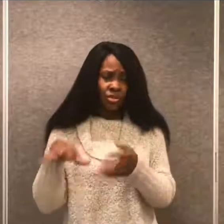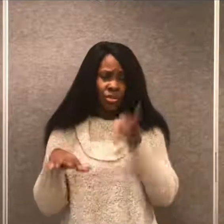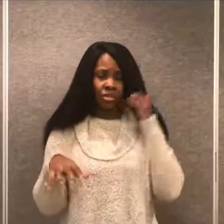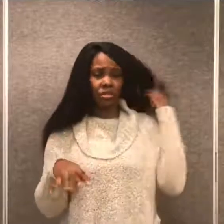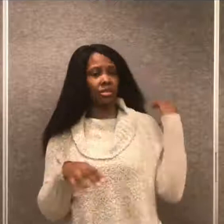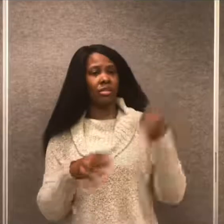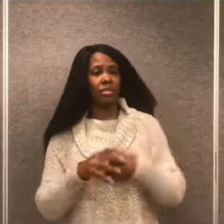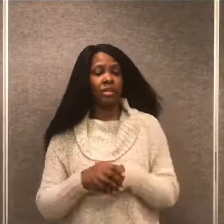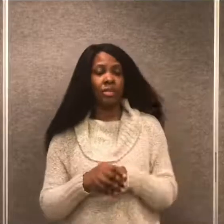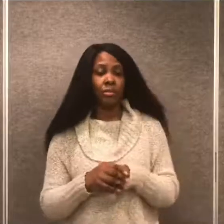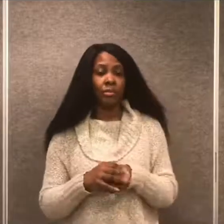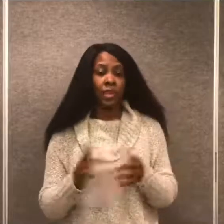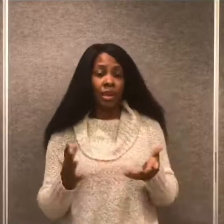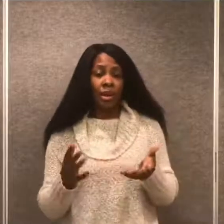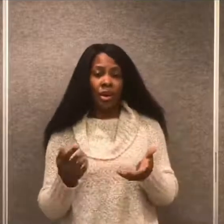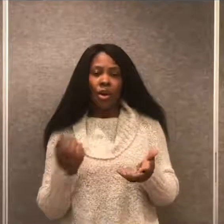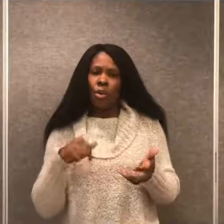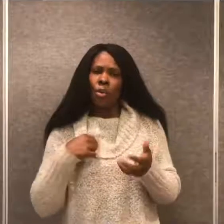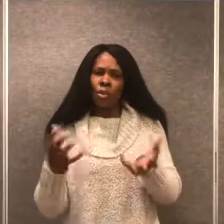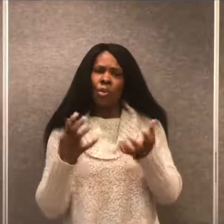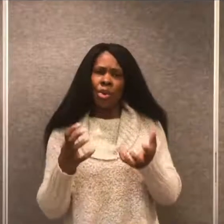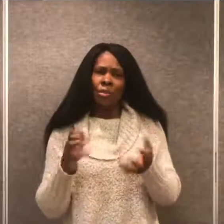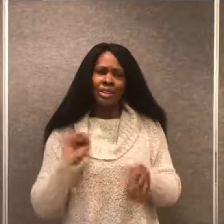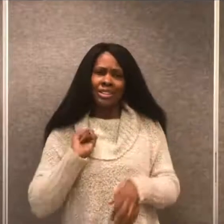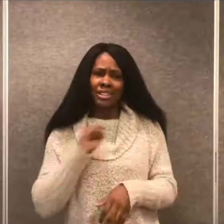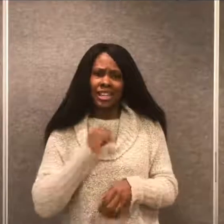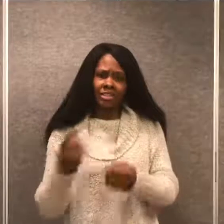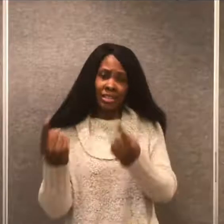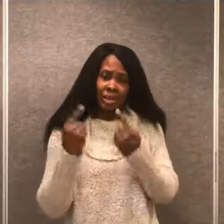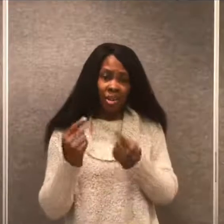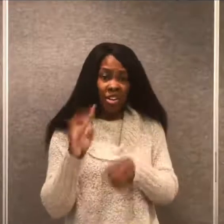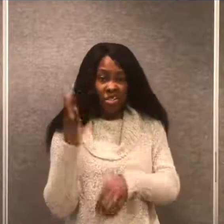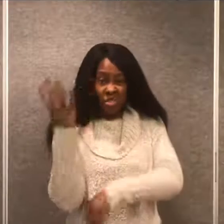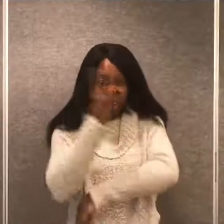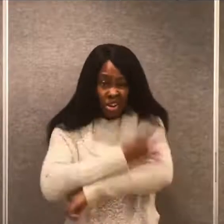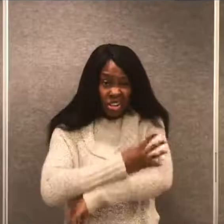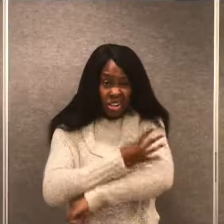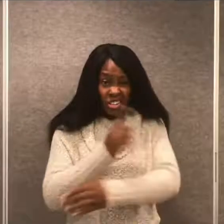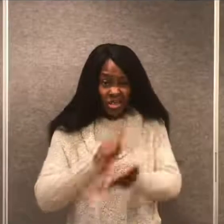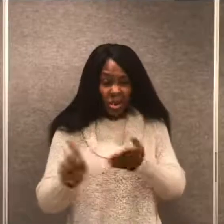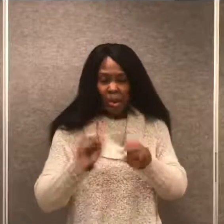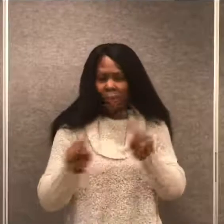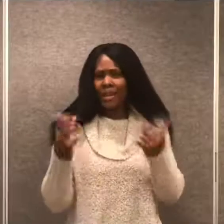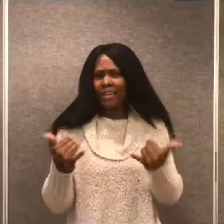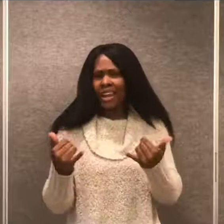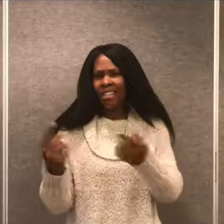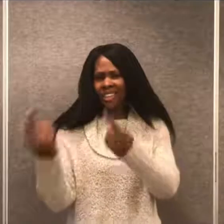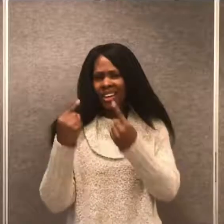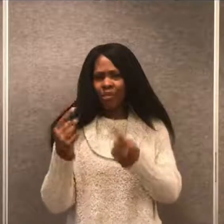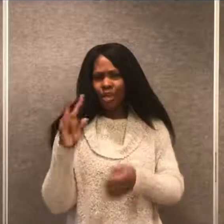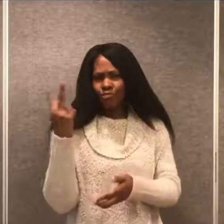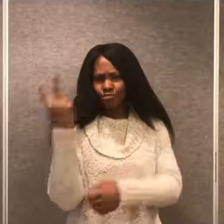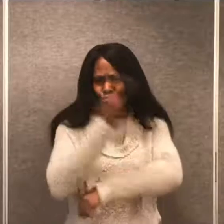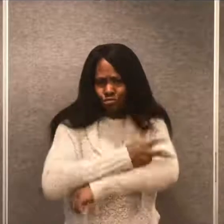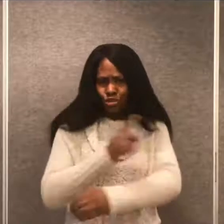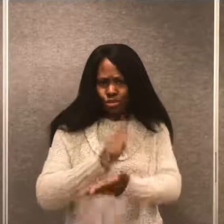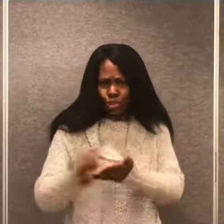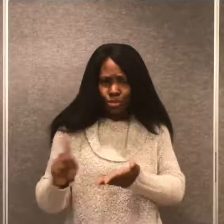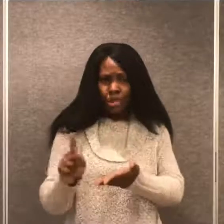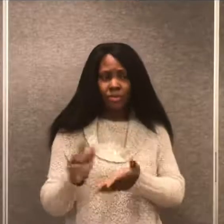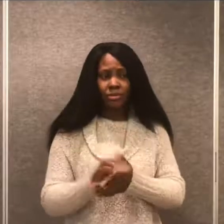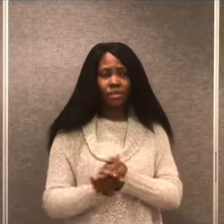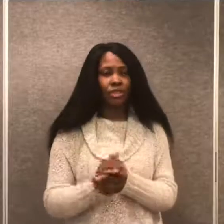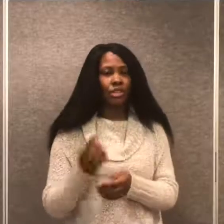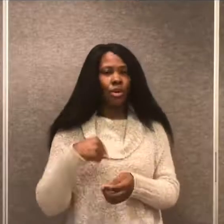my intent was the staff will come back 4 days a week, but after consultation with local health, they will come back 2 days a week. The focus is also to make sure we have a solid contact